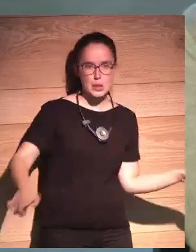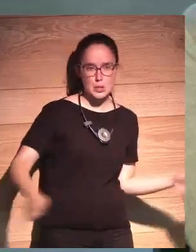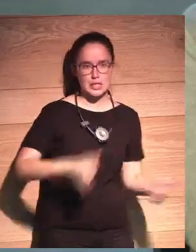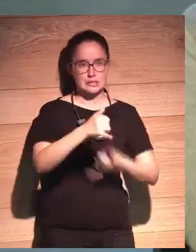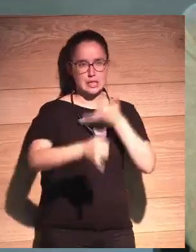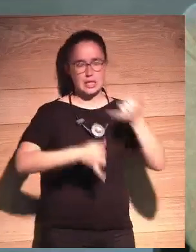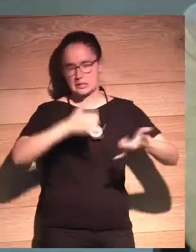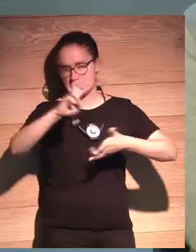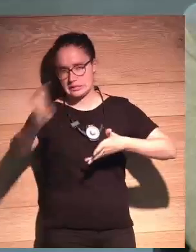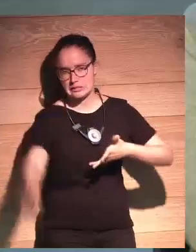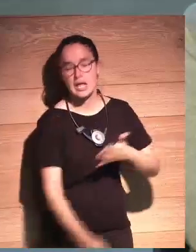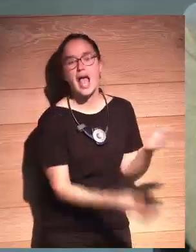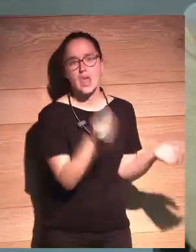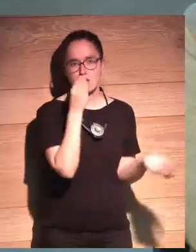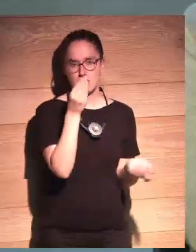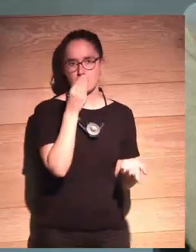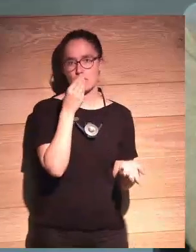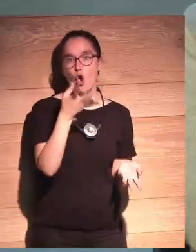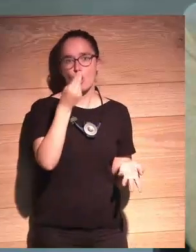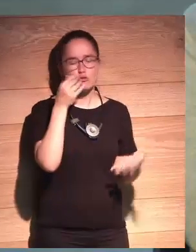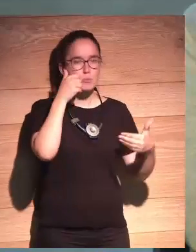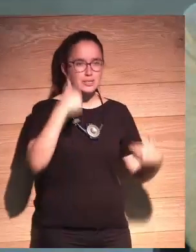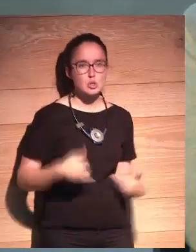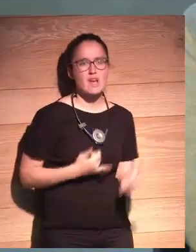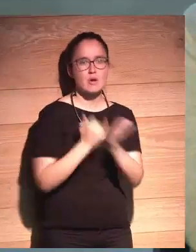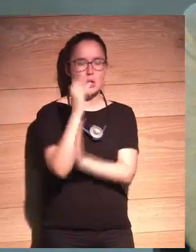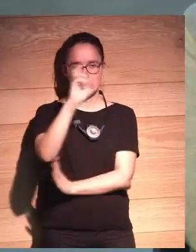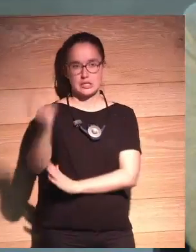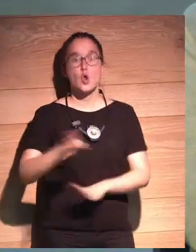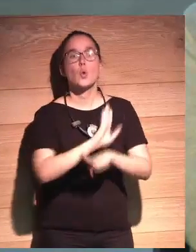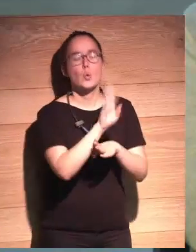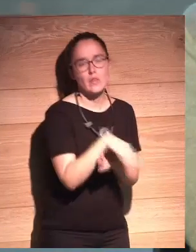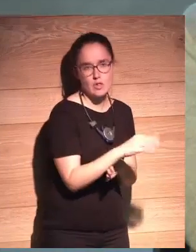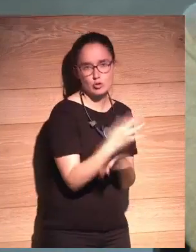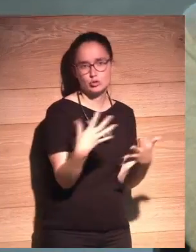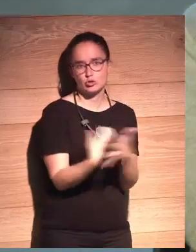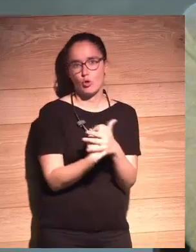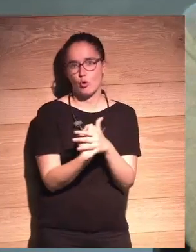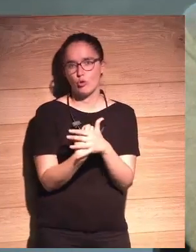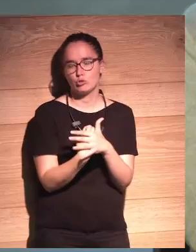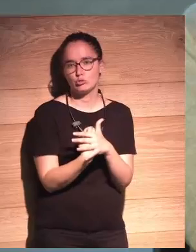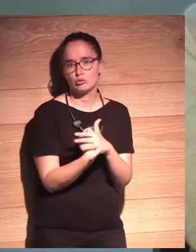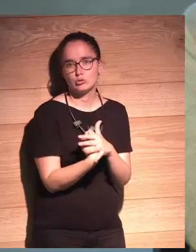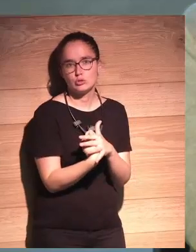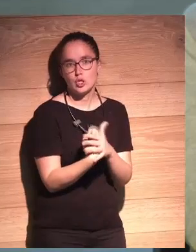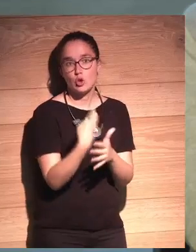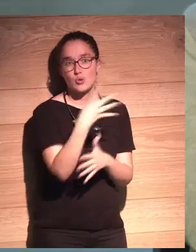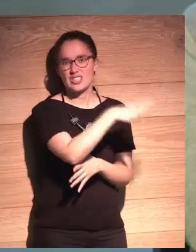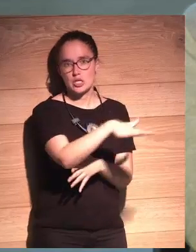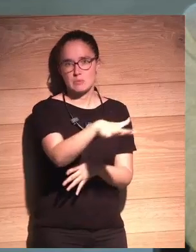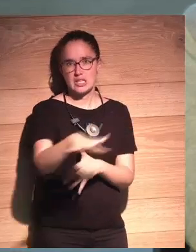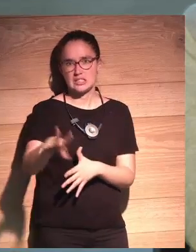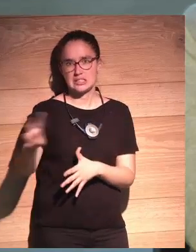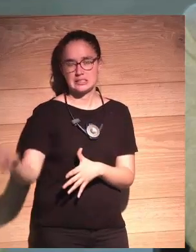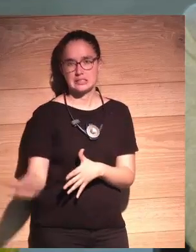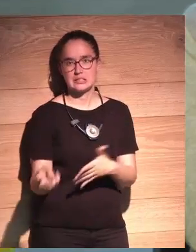think about pedestrians and food, responsible people, etc. Farms, for example, the